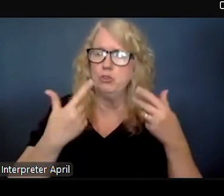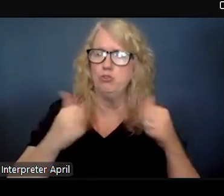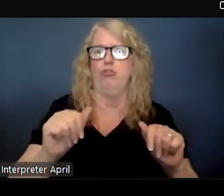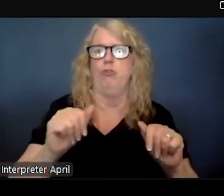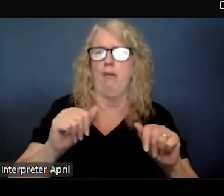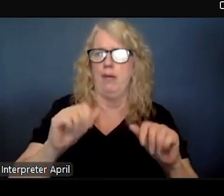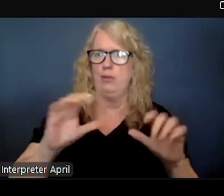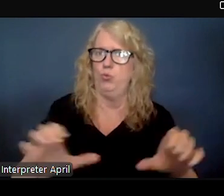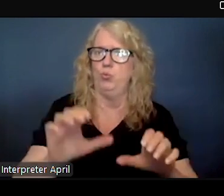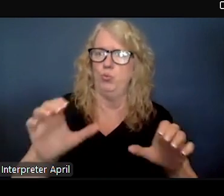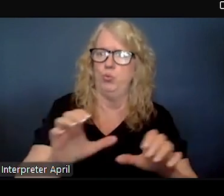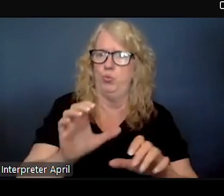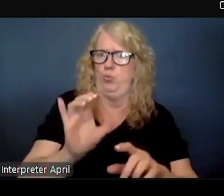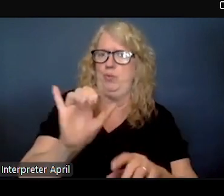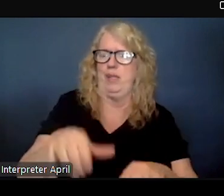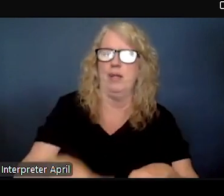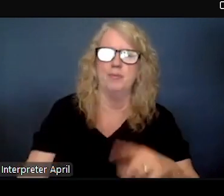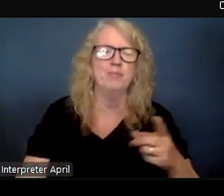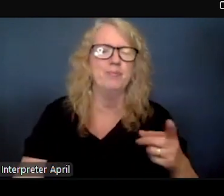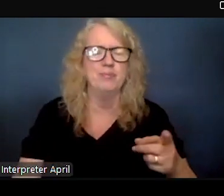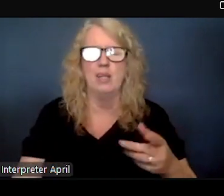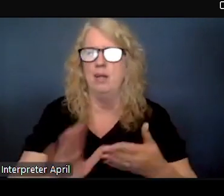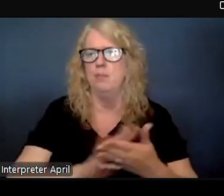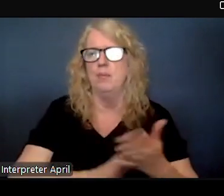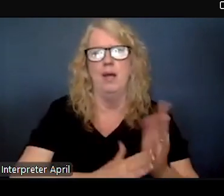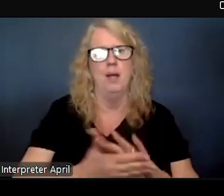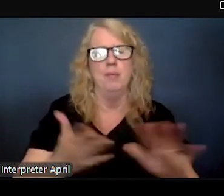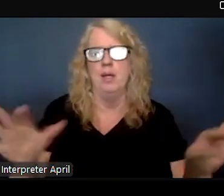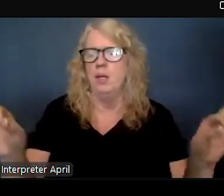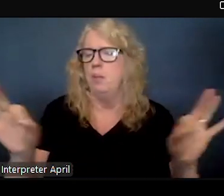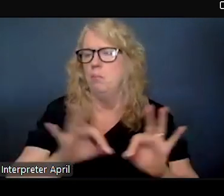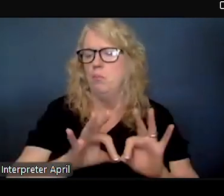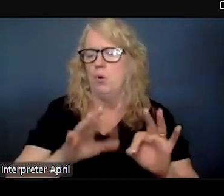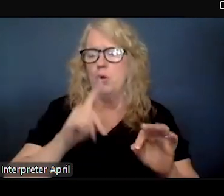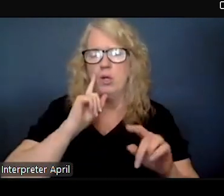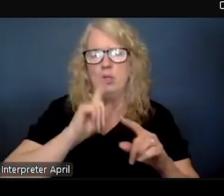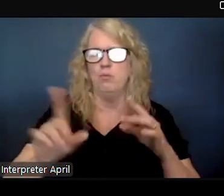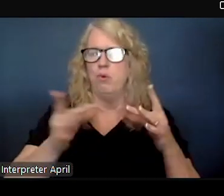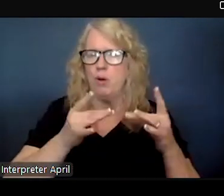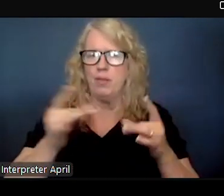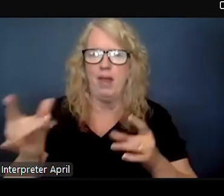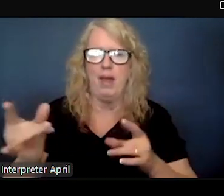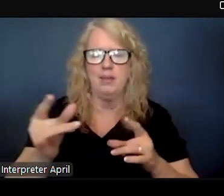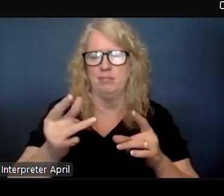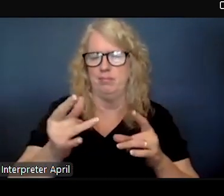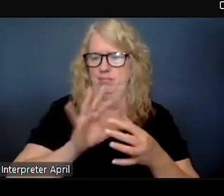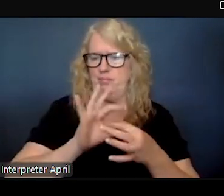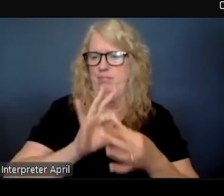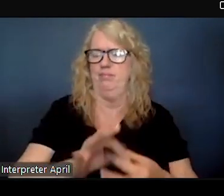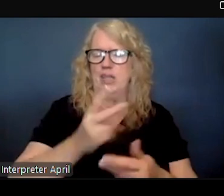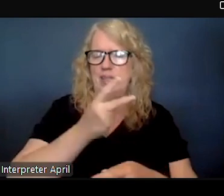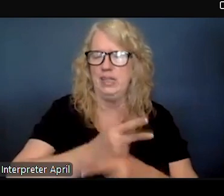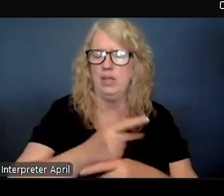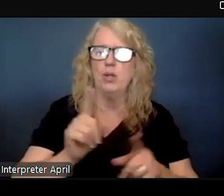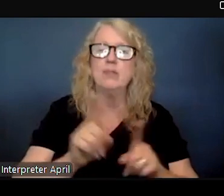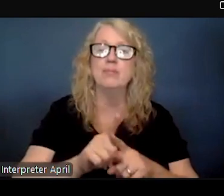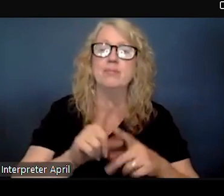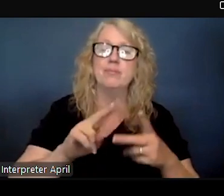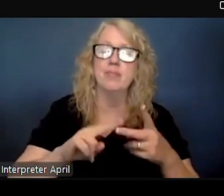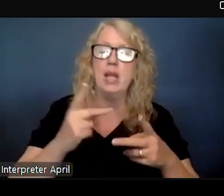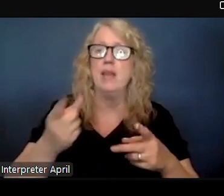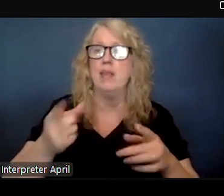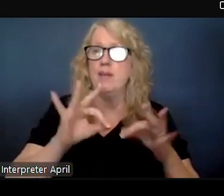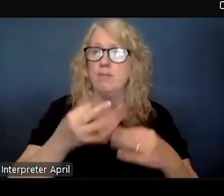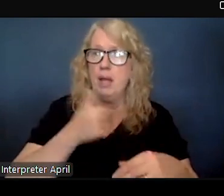that. That becomes so important for that continuity of care, and also too the